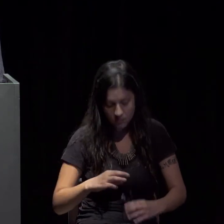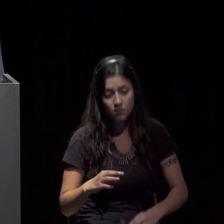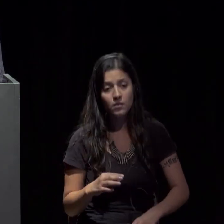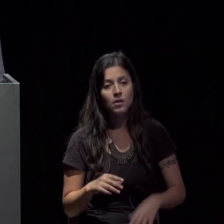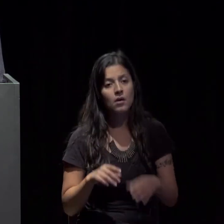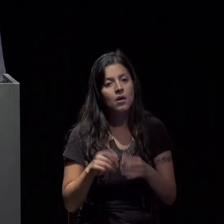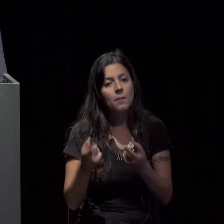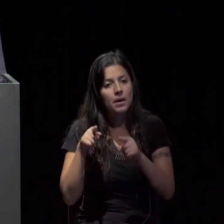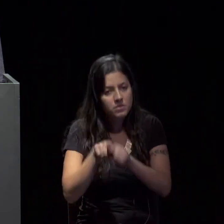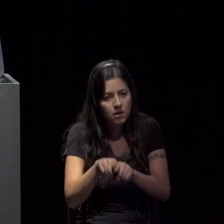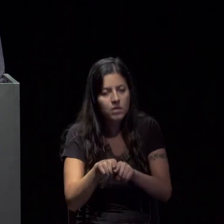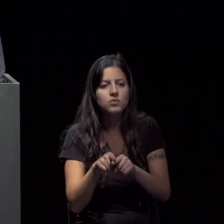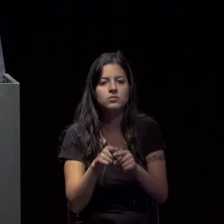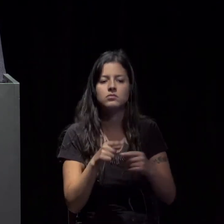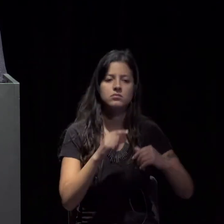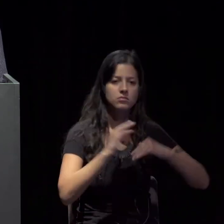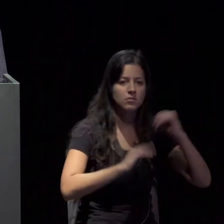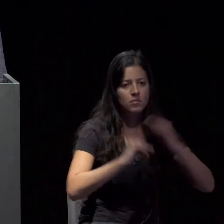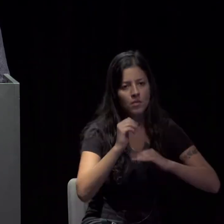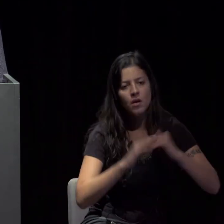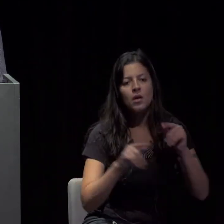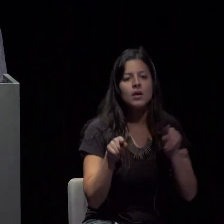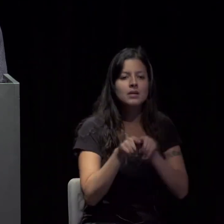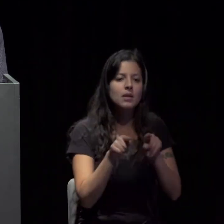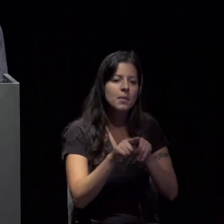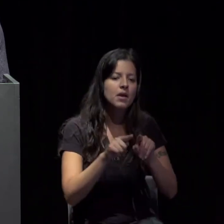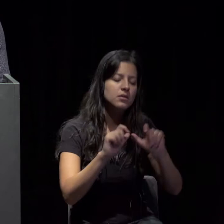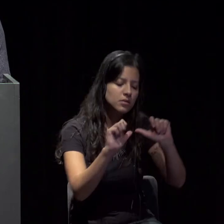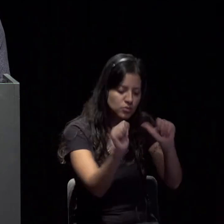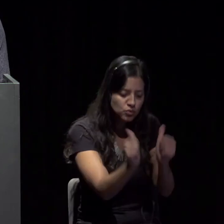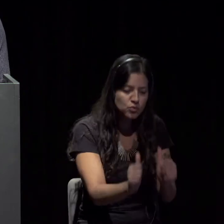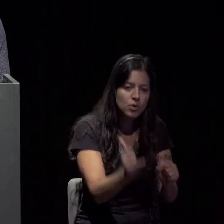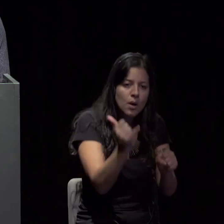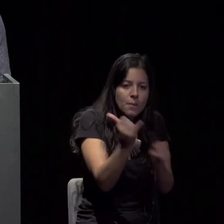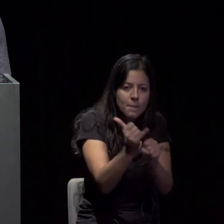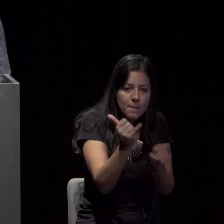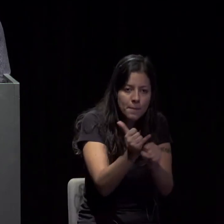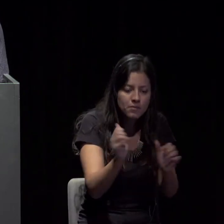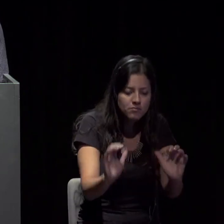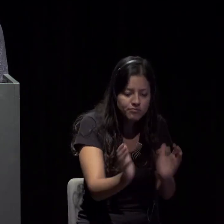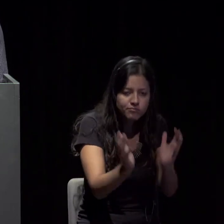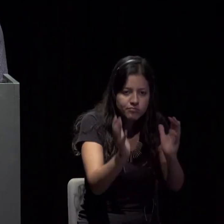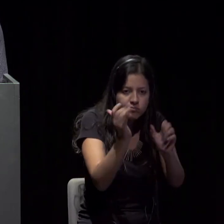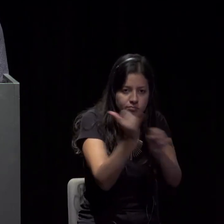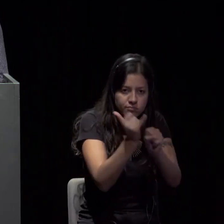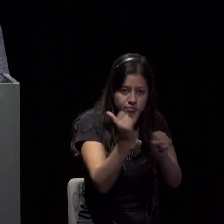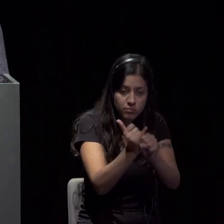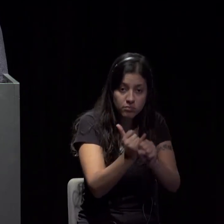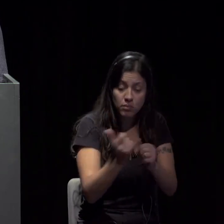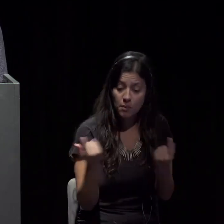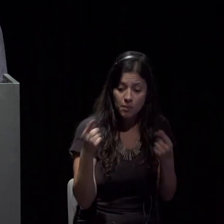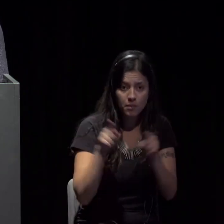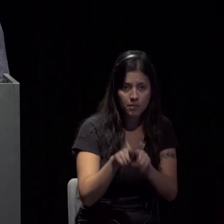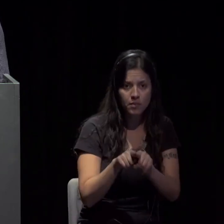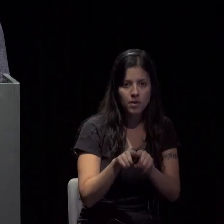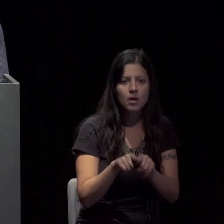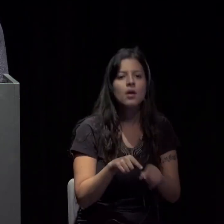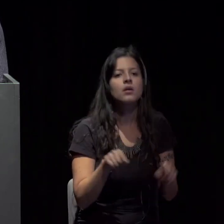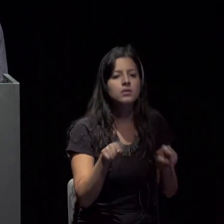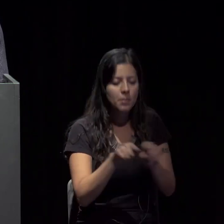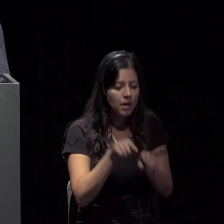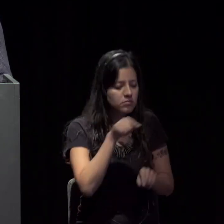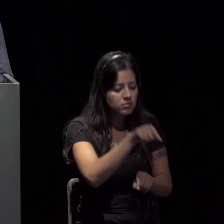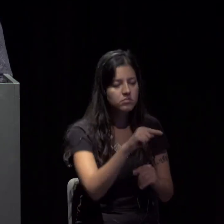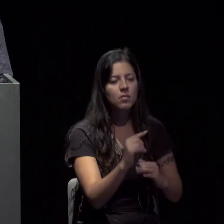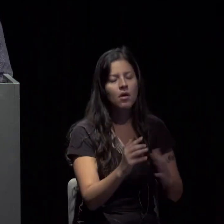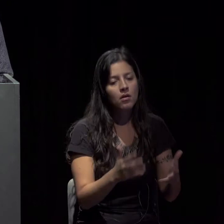metal sculptures and the relational and participatory practices they motivate or insinuate are the most visible